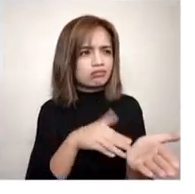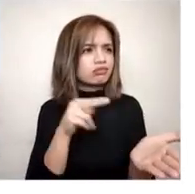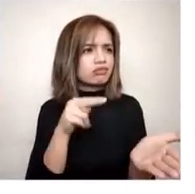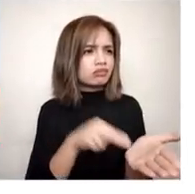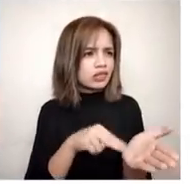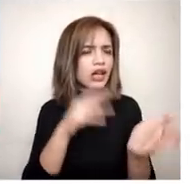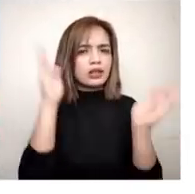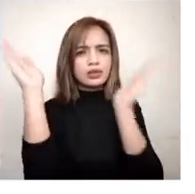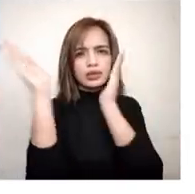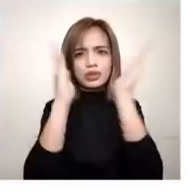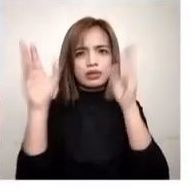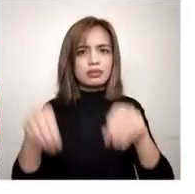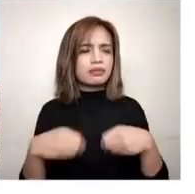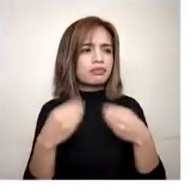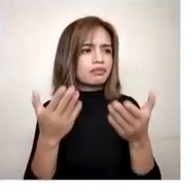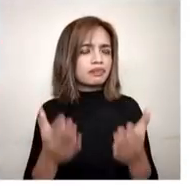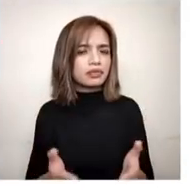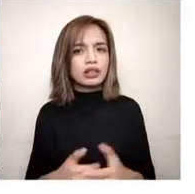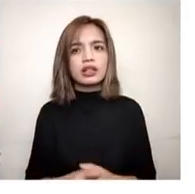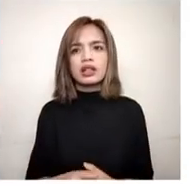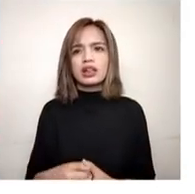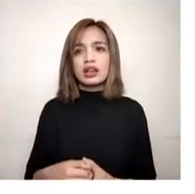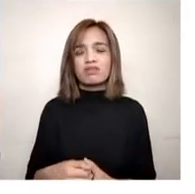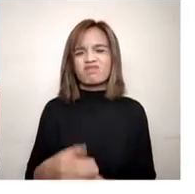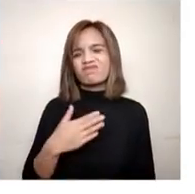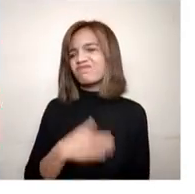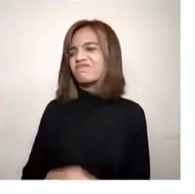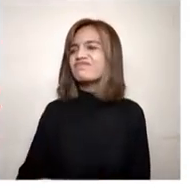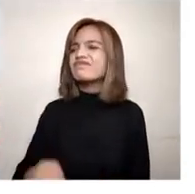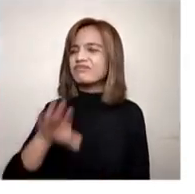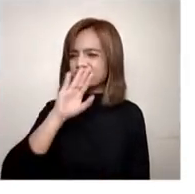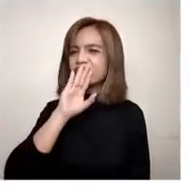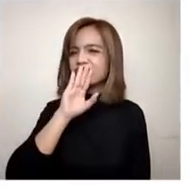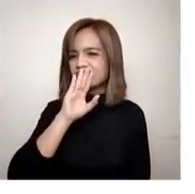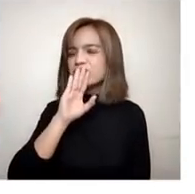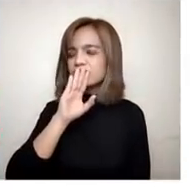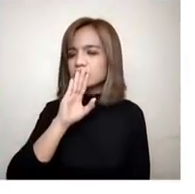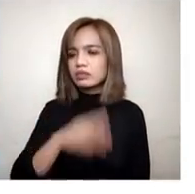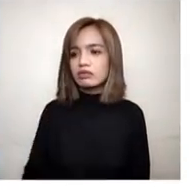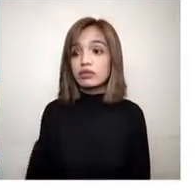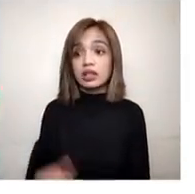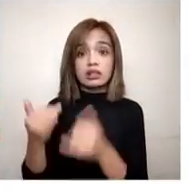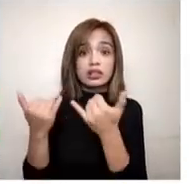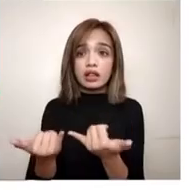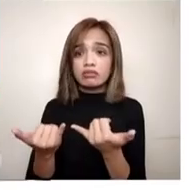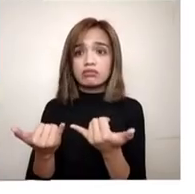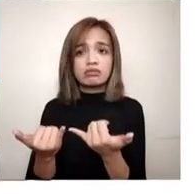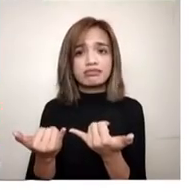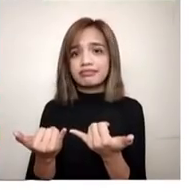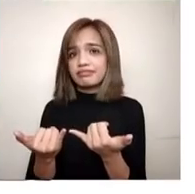Cabral. We are frustrated that up to now, we are not able to get